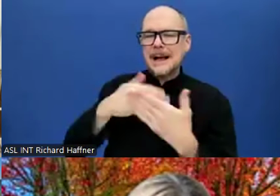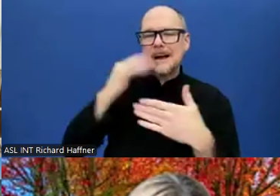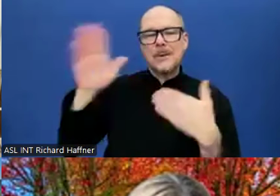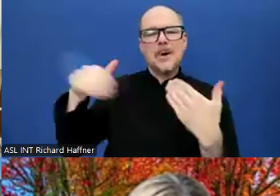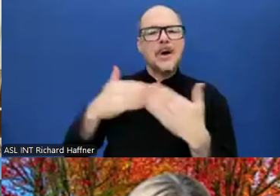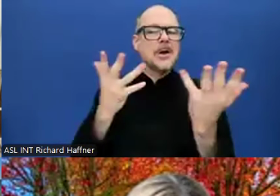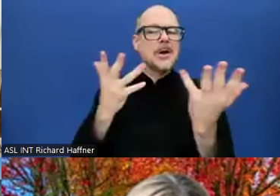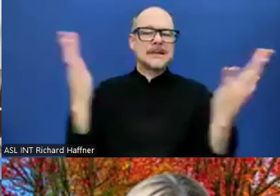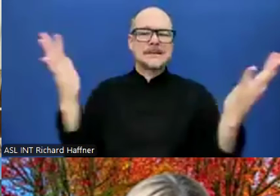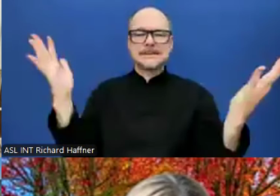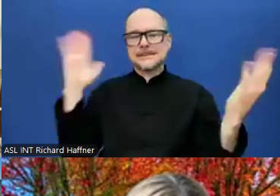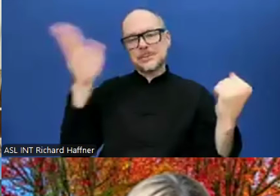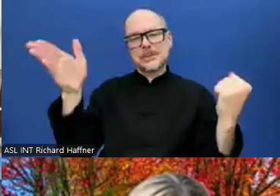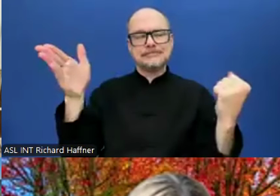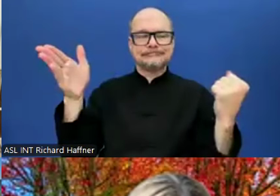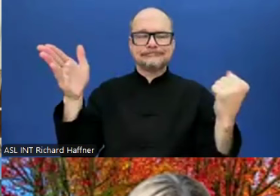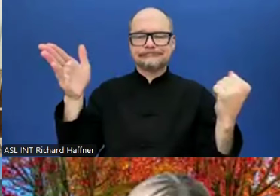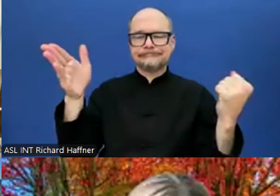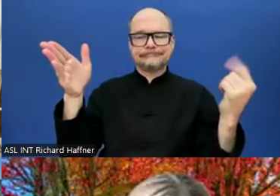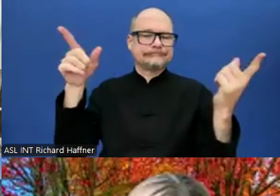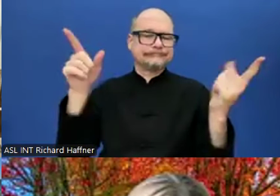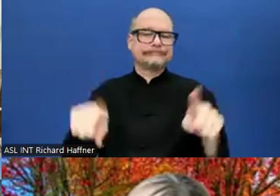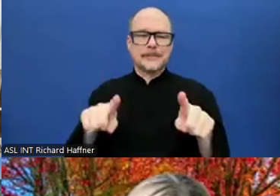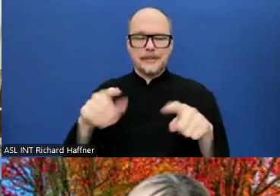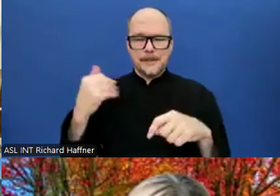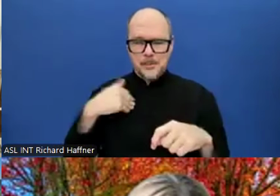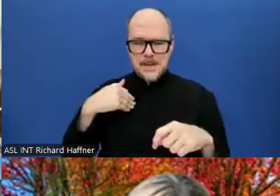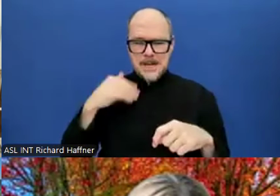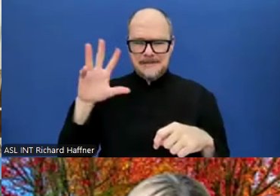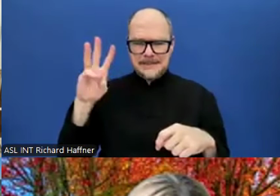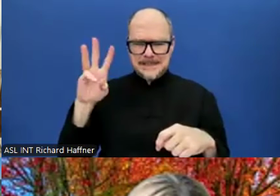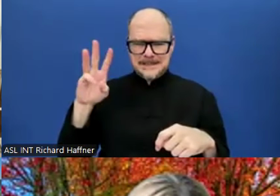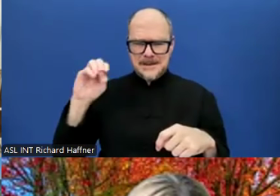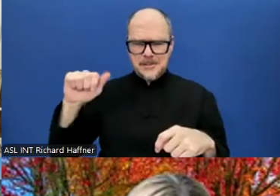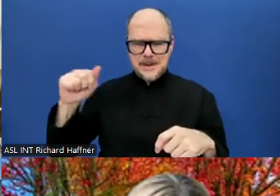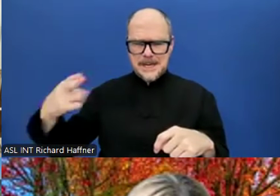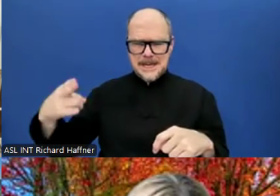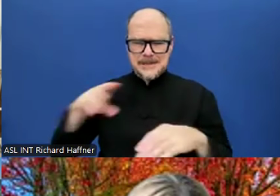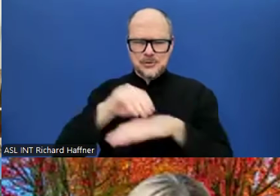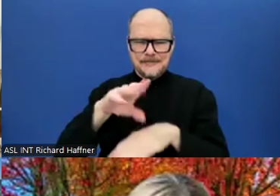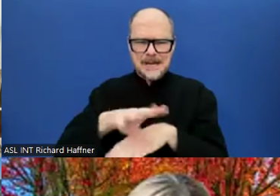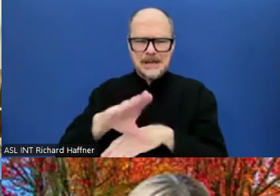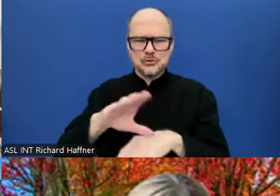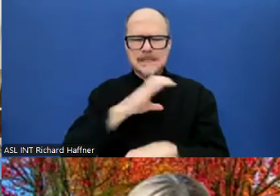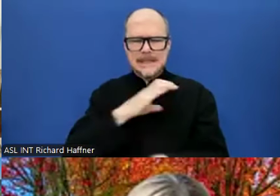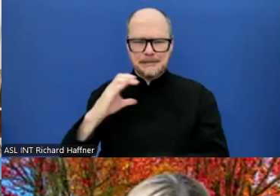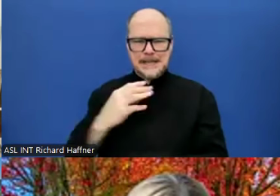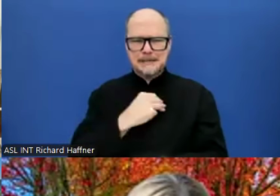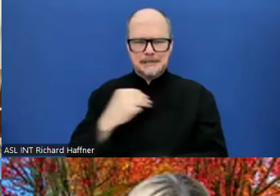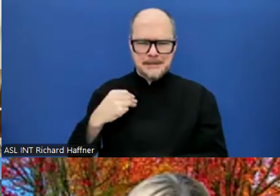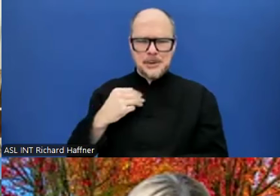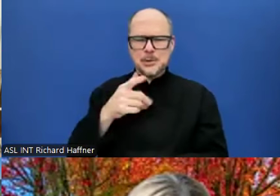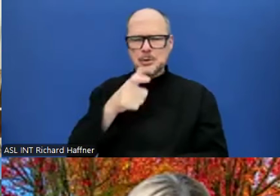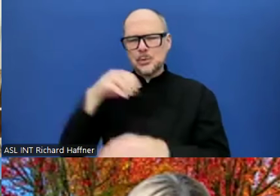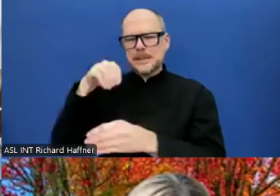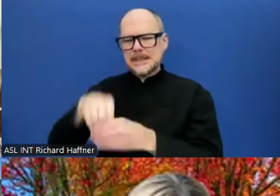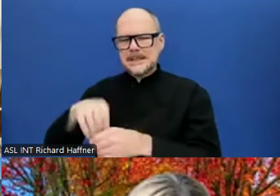out. So we have six OAH advisory committee members who are part of this